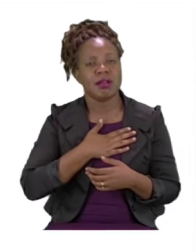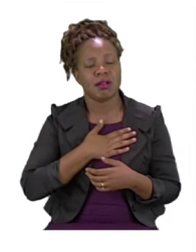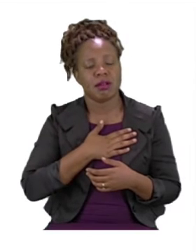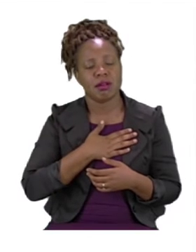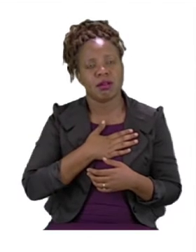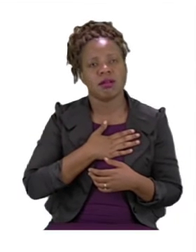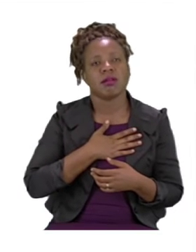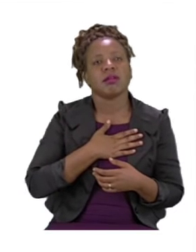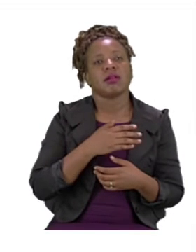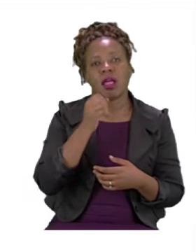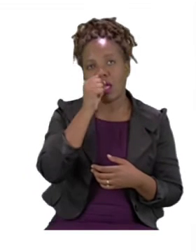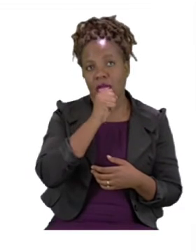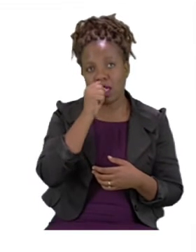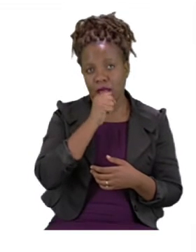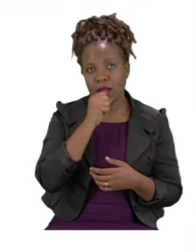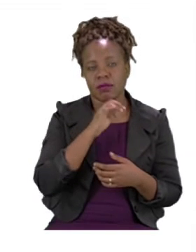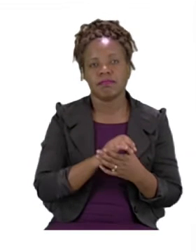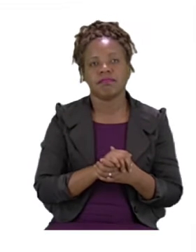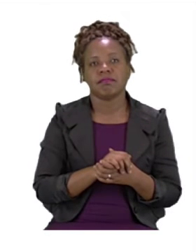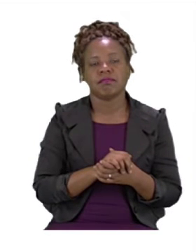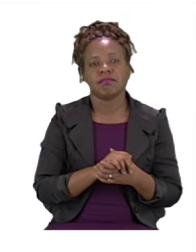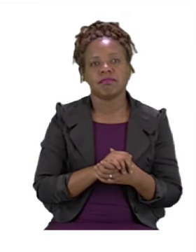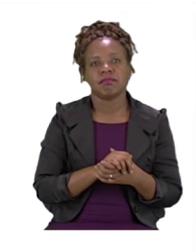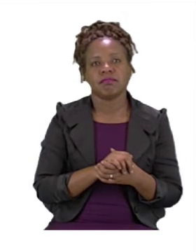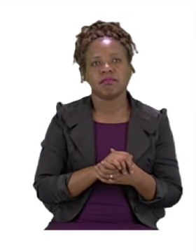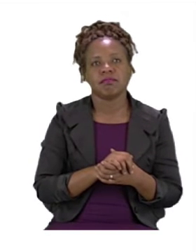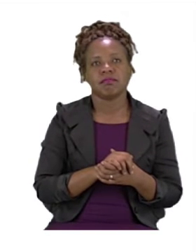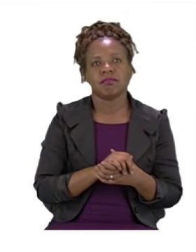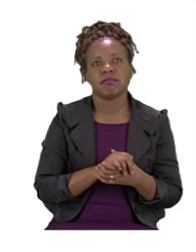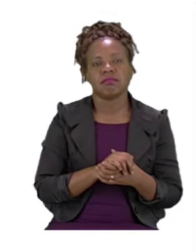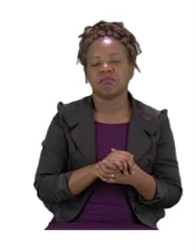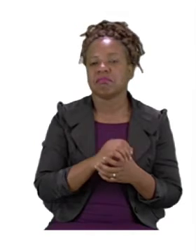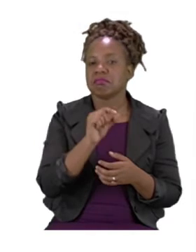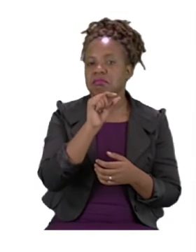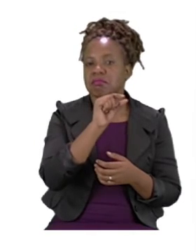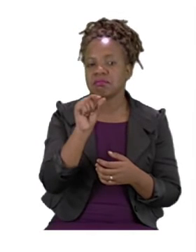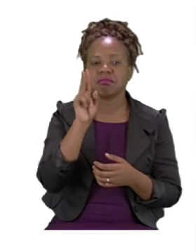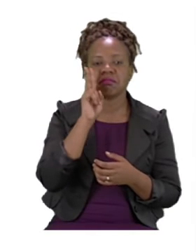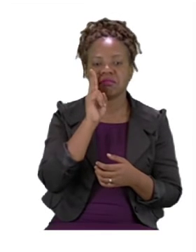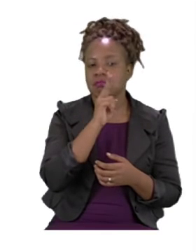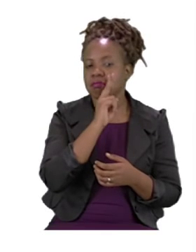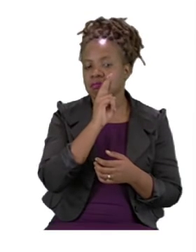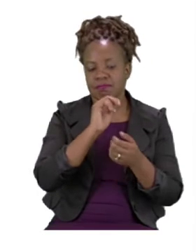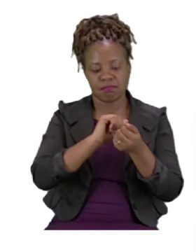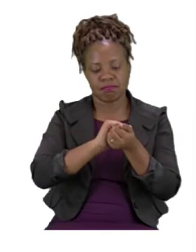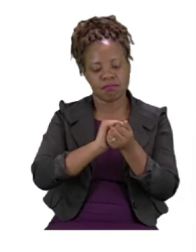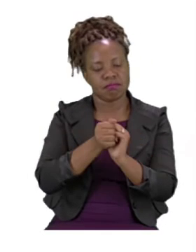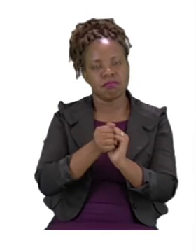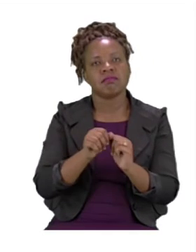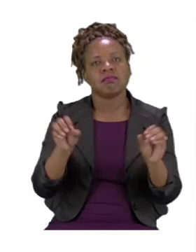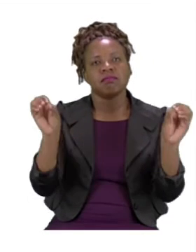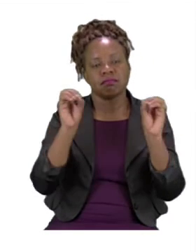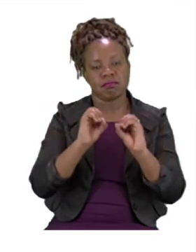cream, the present simple tense will tell us that we do not change the like. The